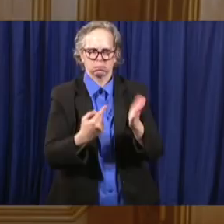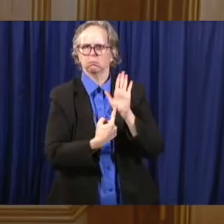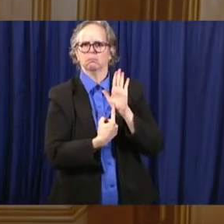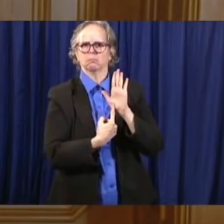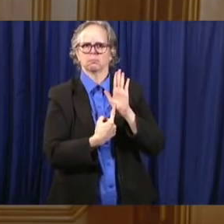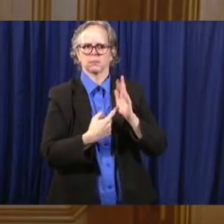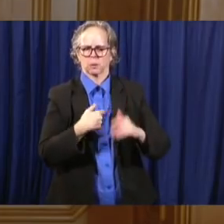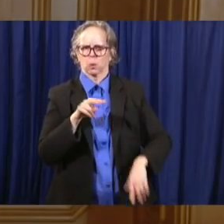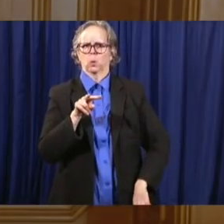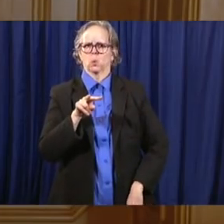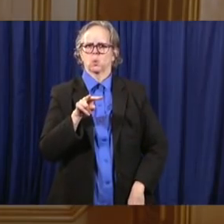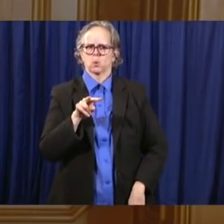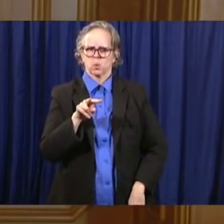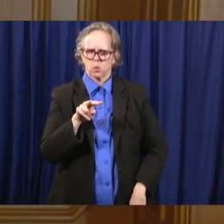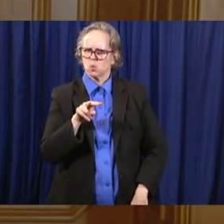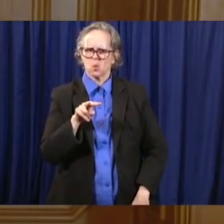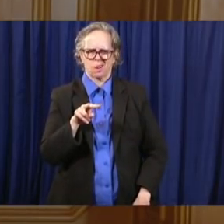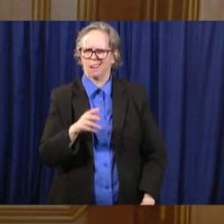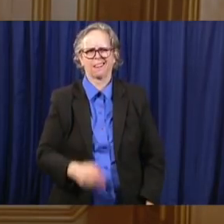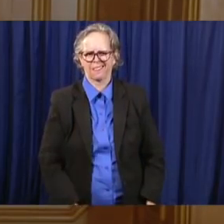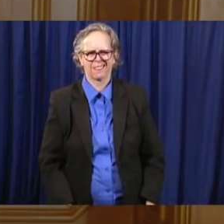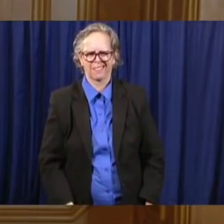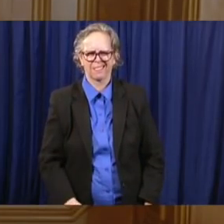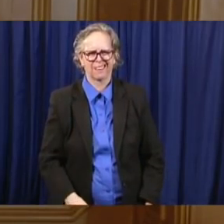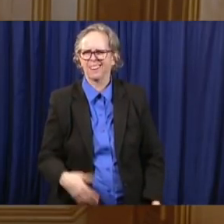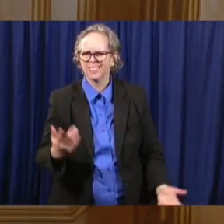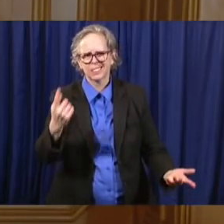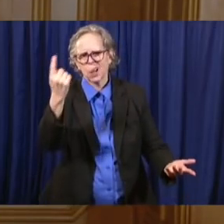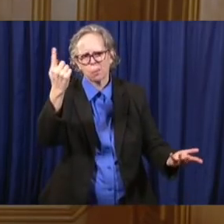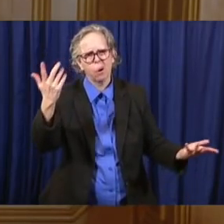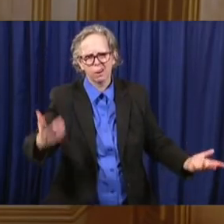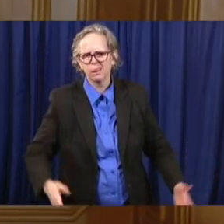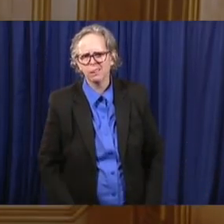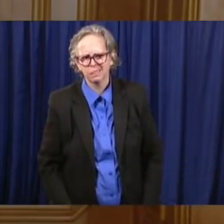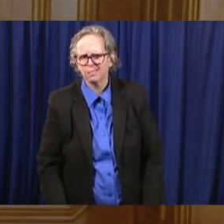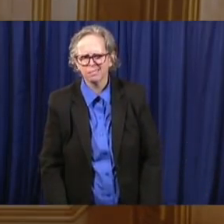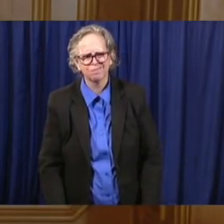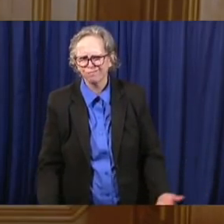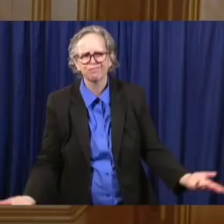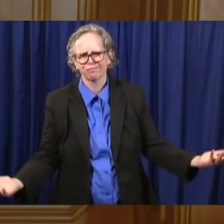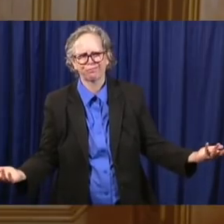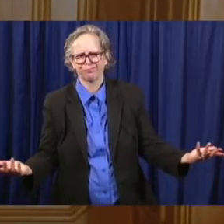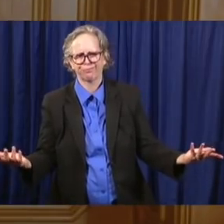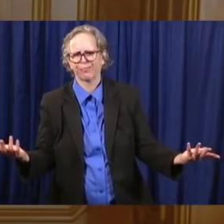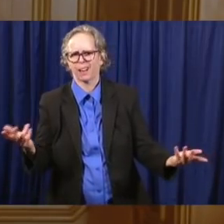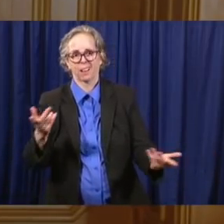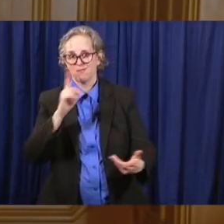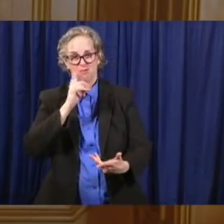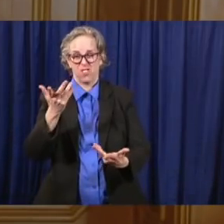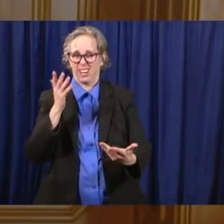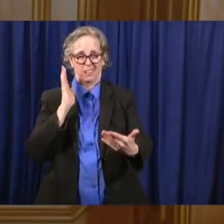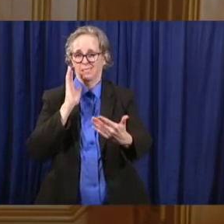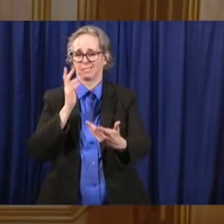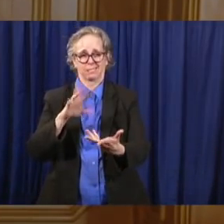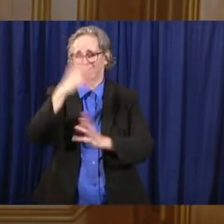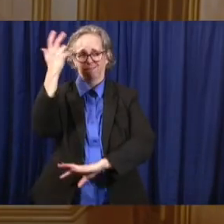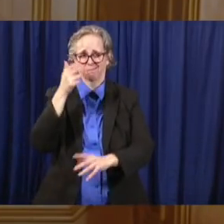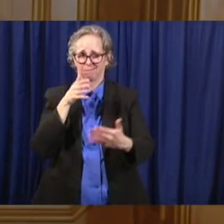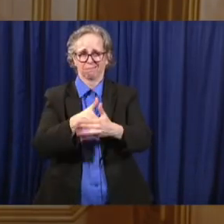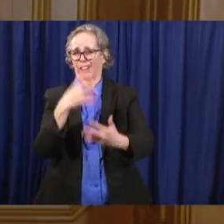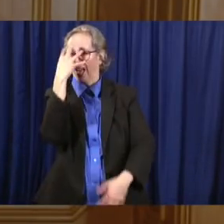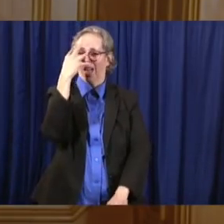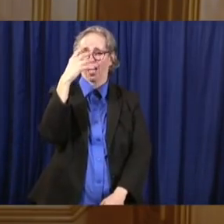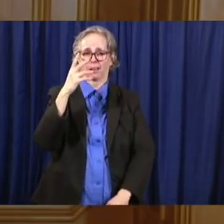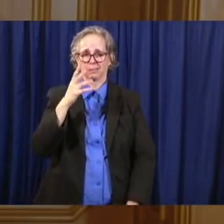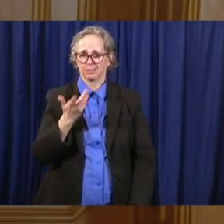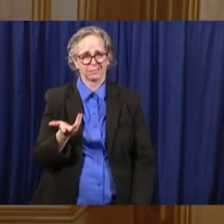when someone, kind of convicts themselves, so to speak, and posts that's their